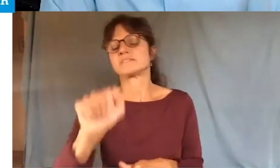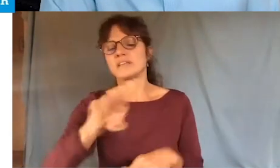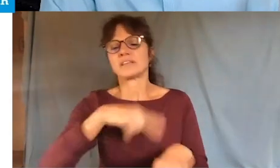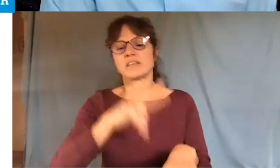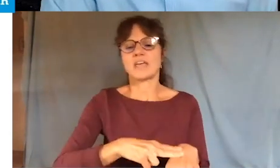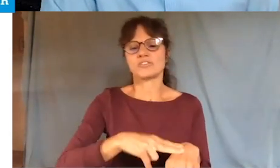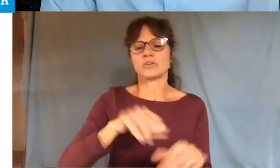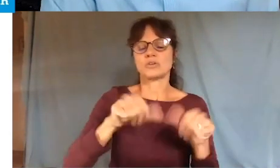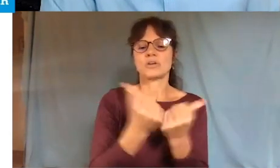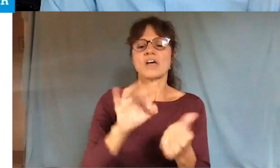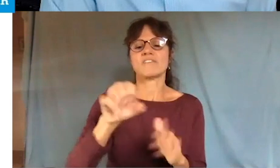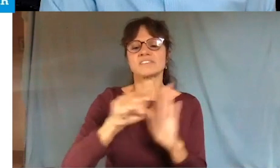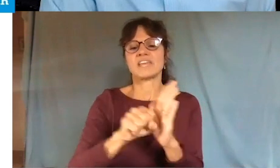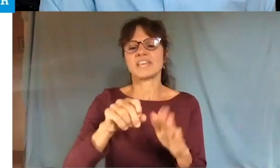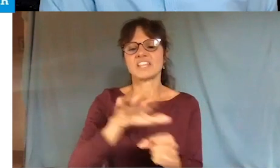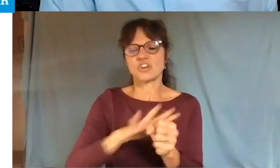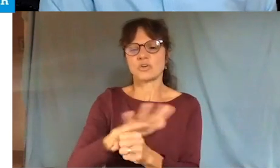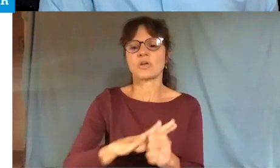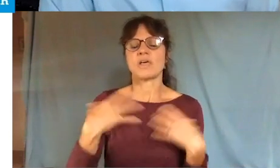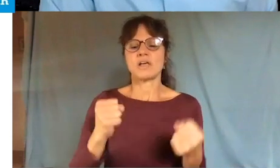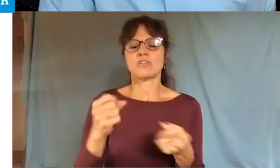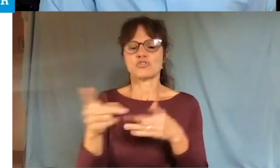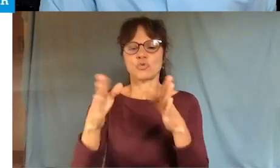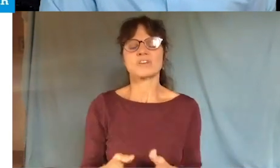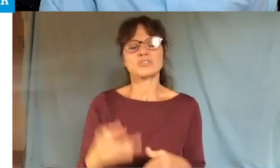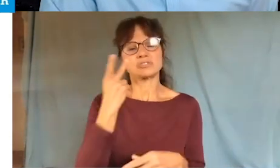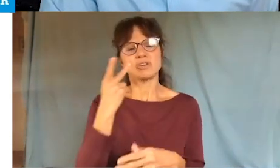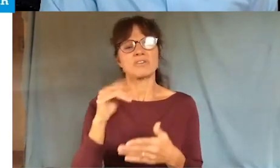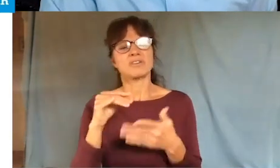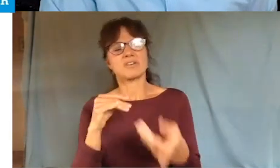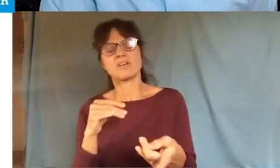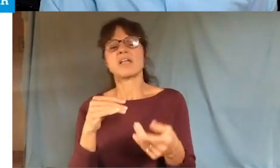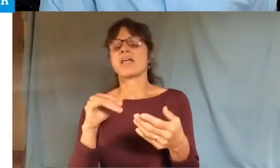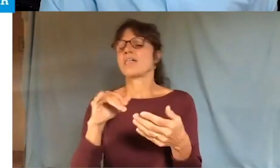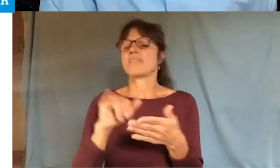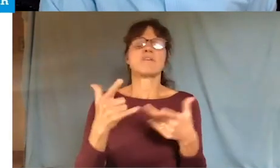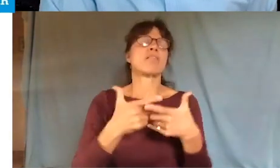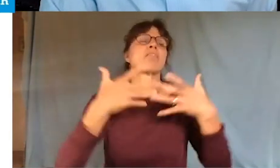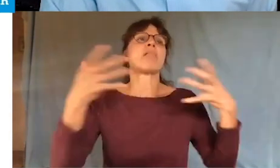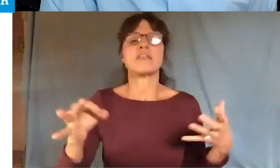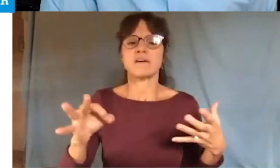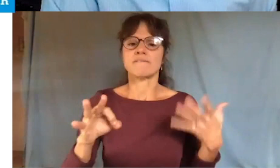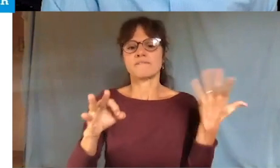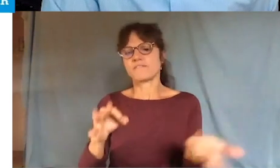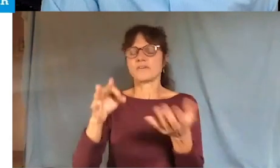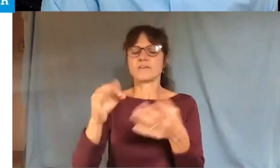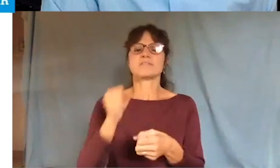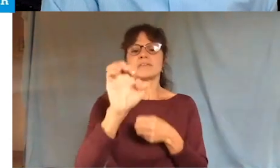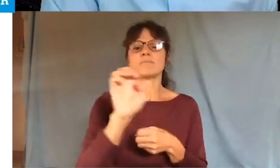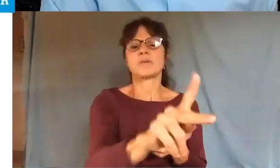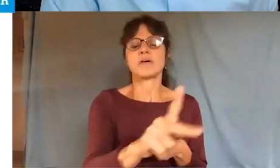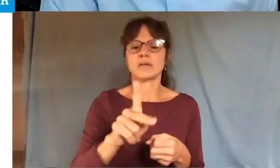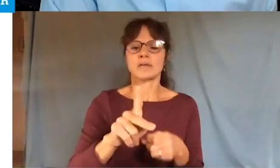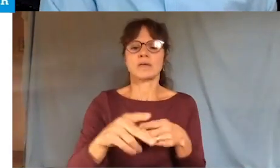State and Territorial Health Directors, looked at there's been a huge amount of redeployment of public health staff